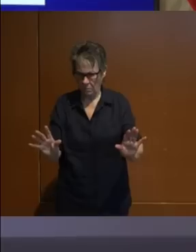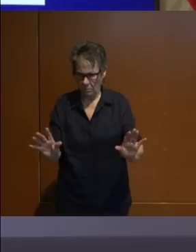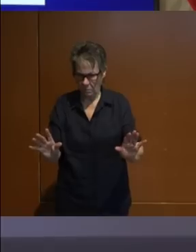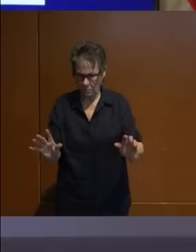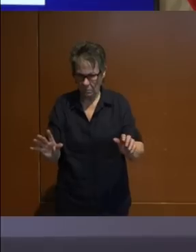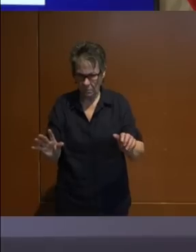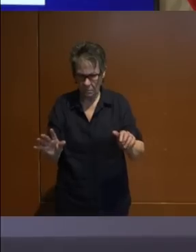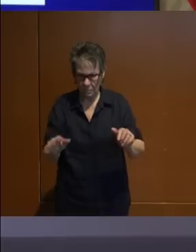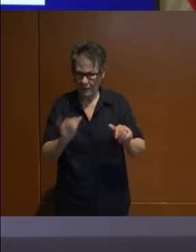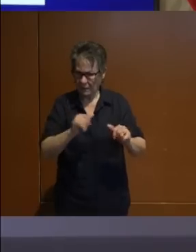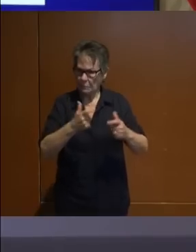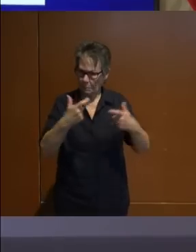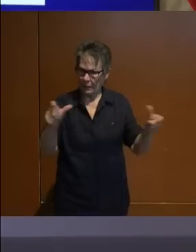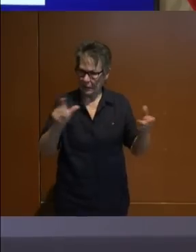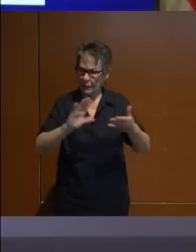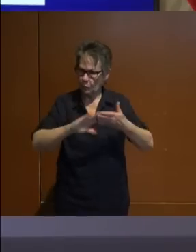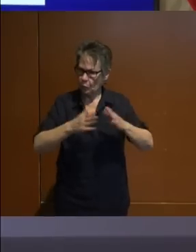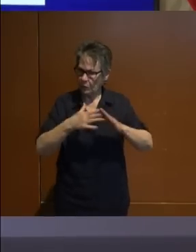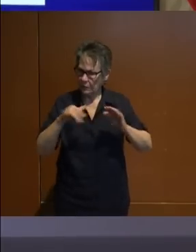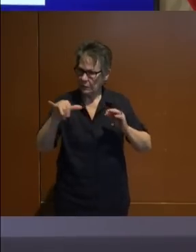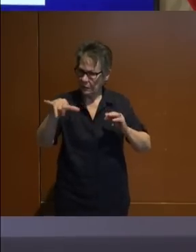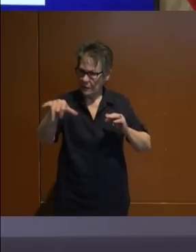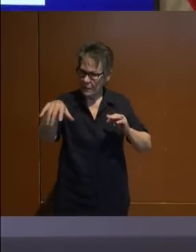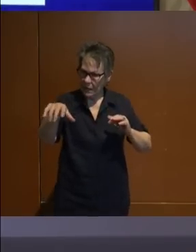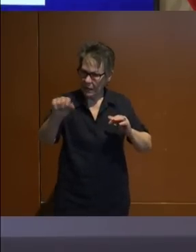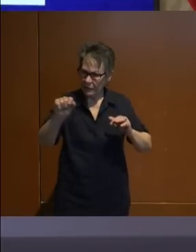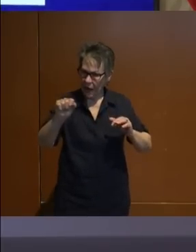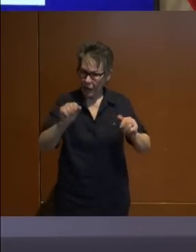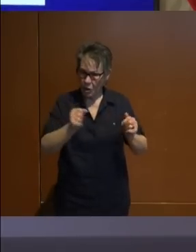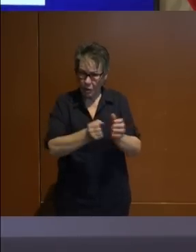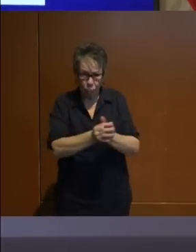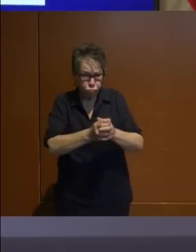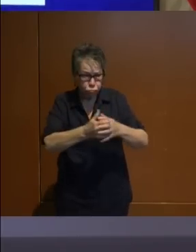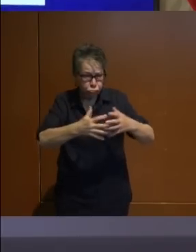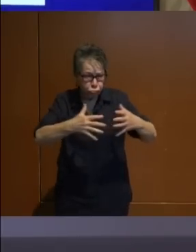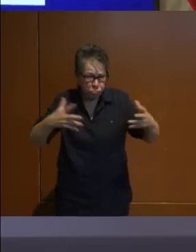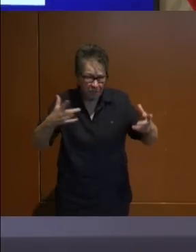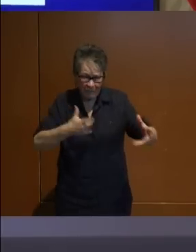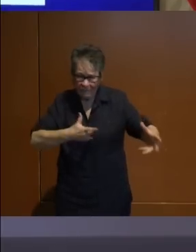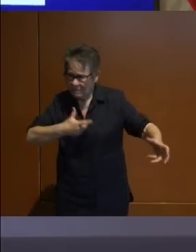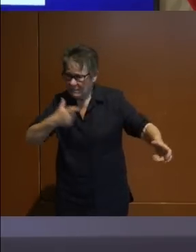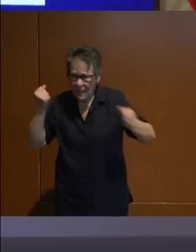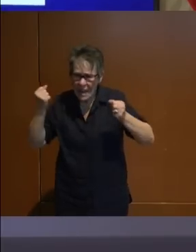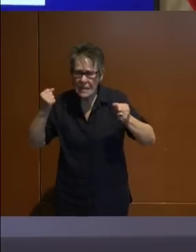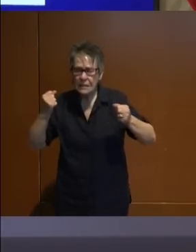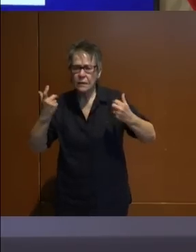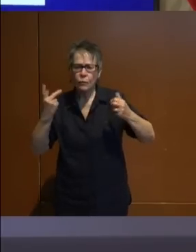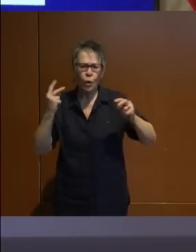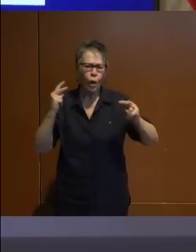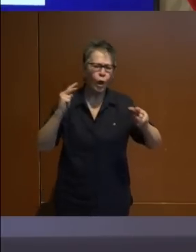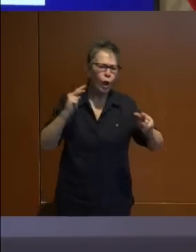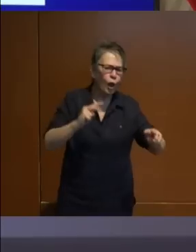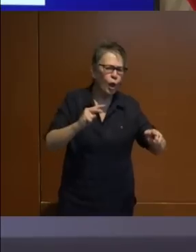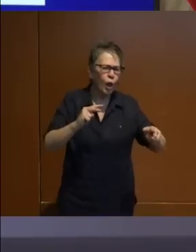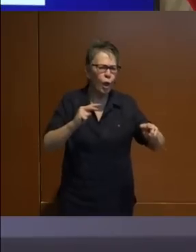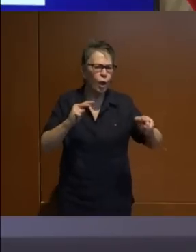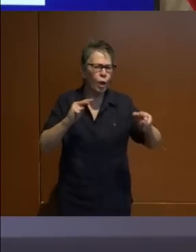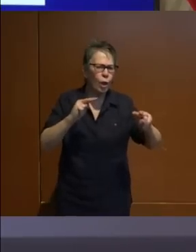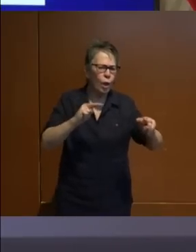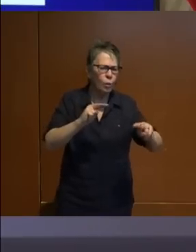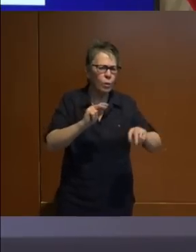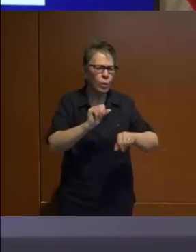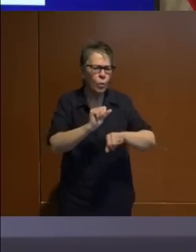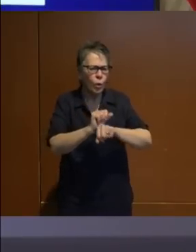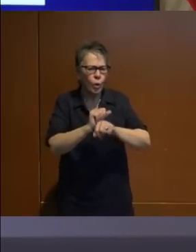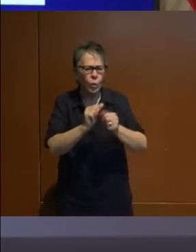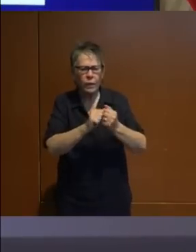and that growth rate, we take that very seriously. We'll want to work with them, and there's